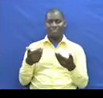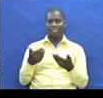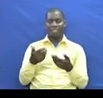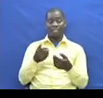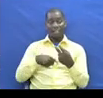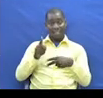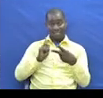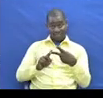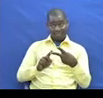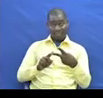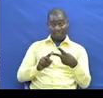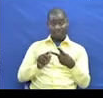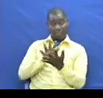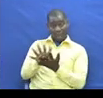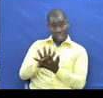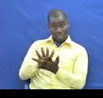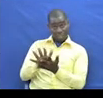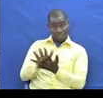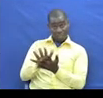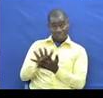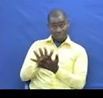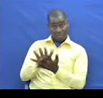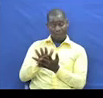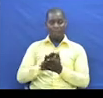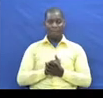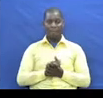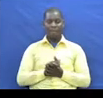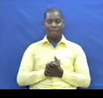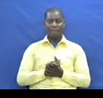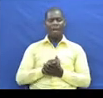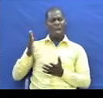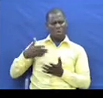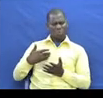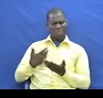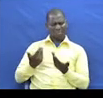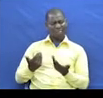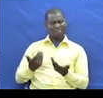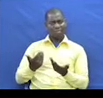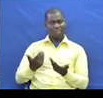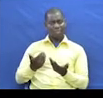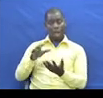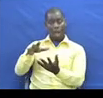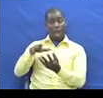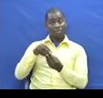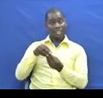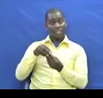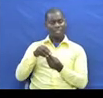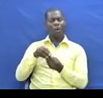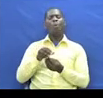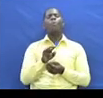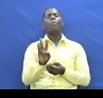pictorials, the following ordered pair can be obtained. What are